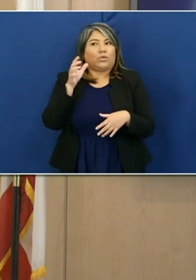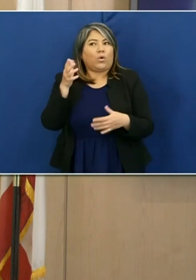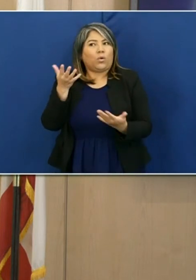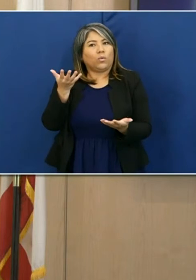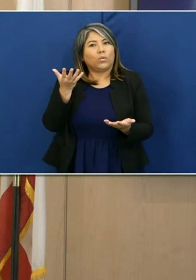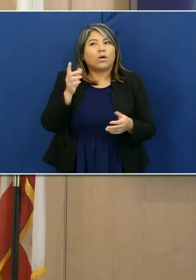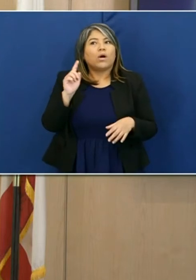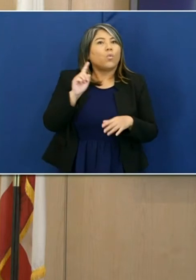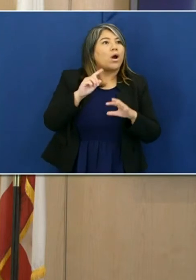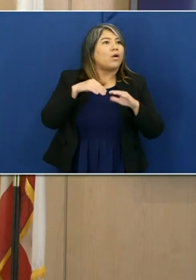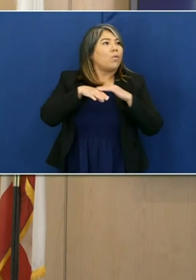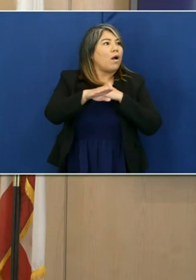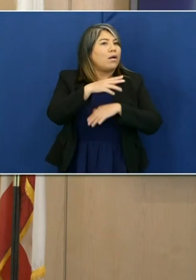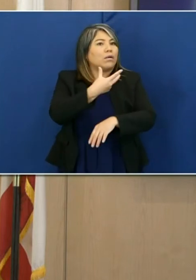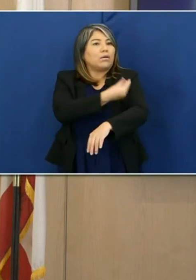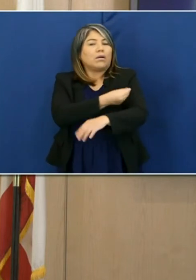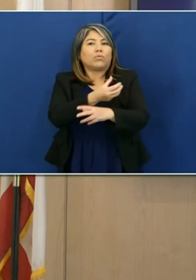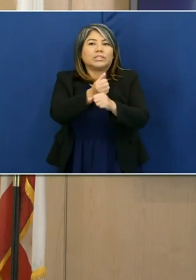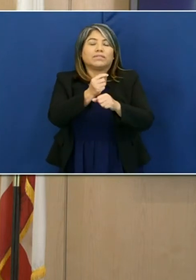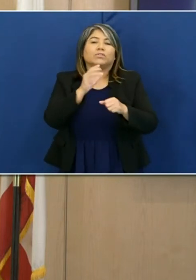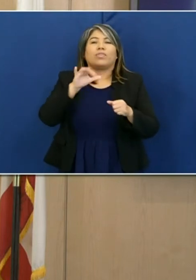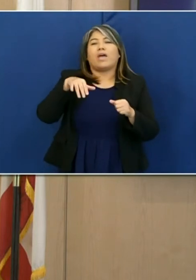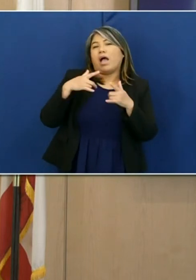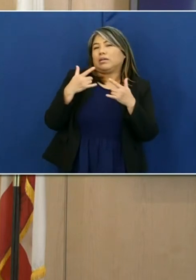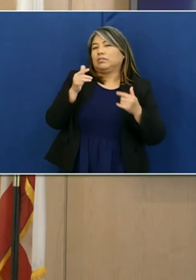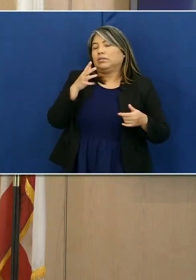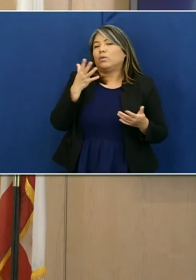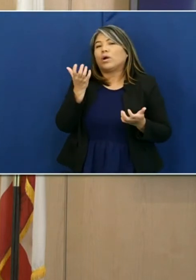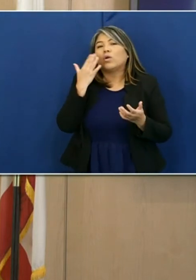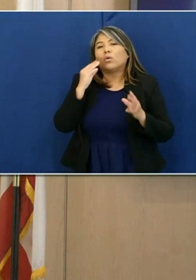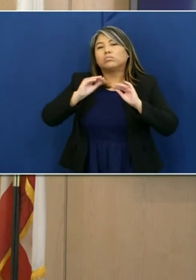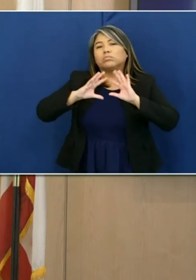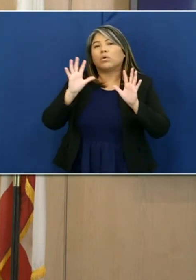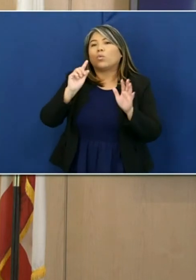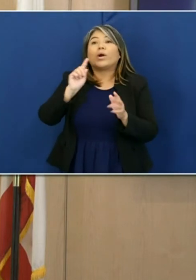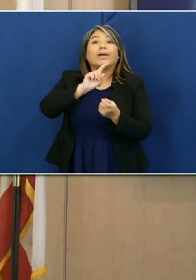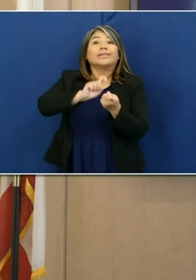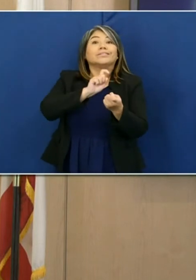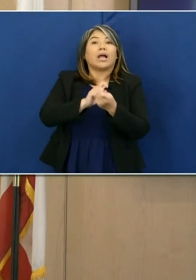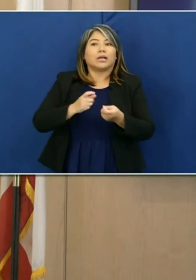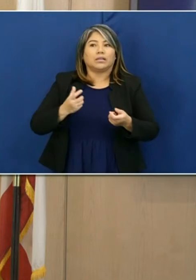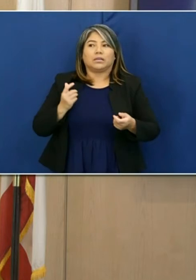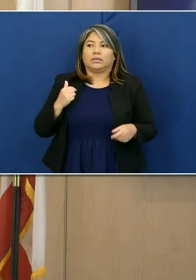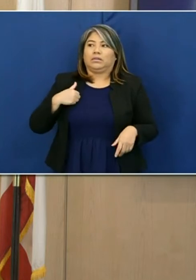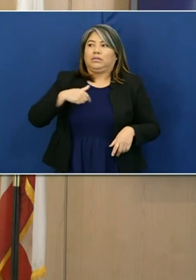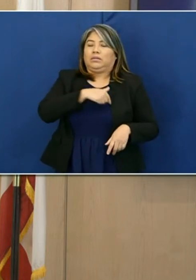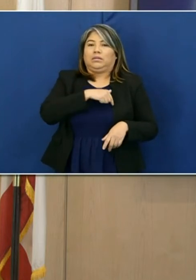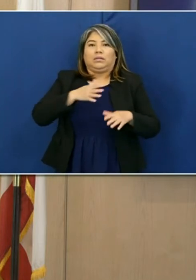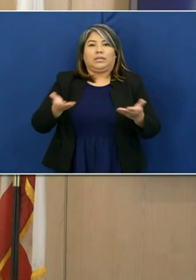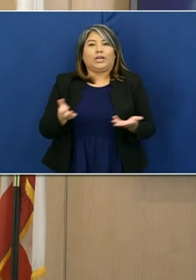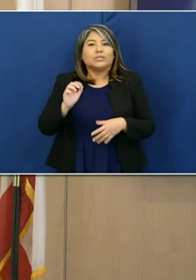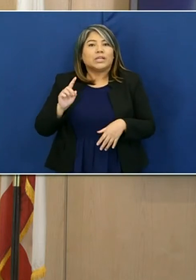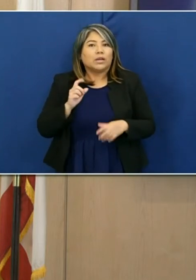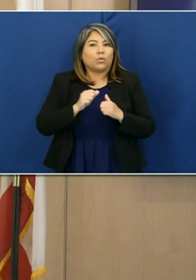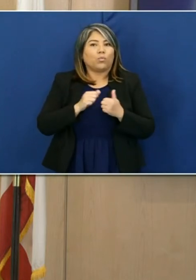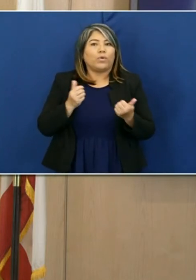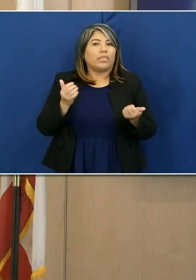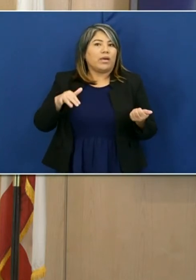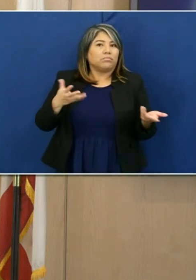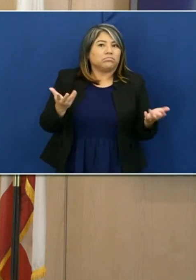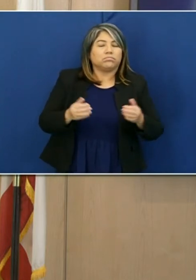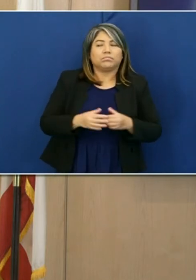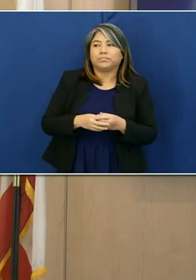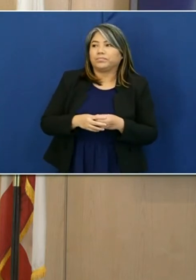receive it, that kind of thing. So if you could just provide some clarity on where exactly we are with that.